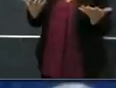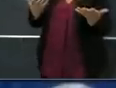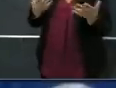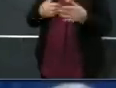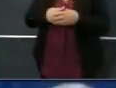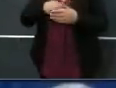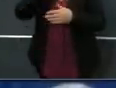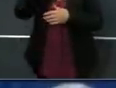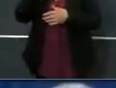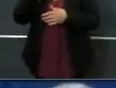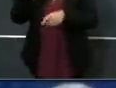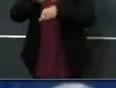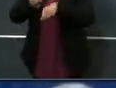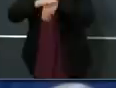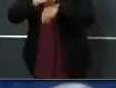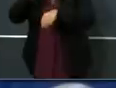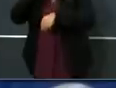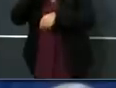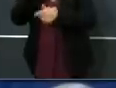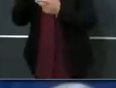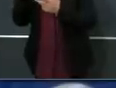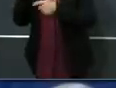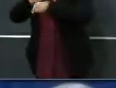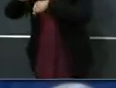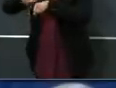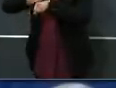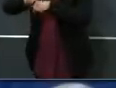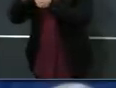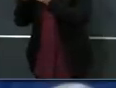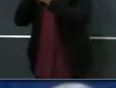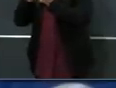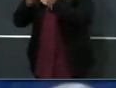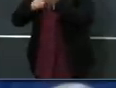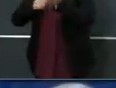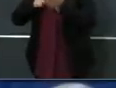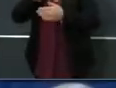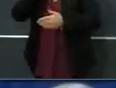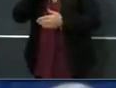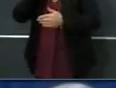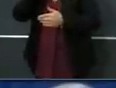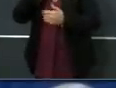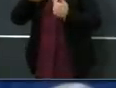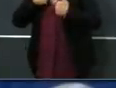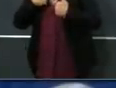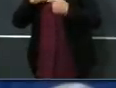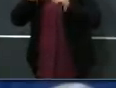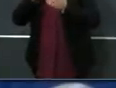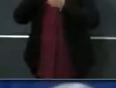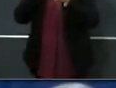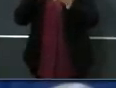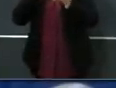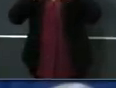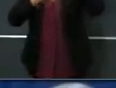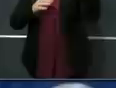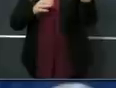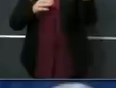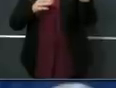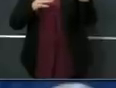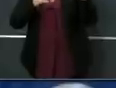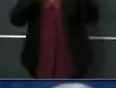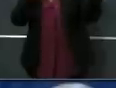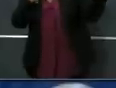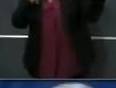had good days, like some of us. Some days haven't been as fruitful. Companies, large and small,